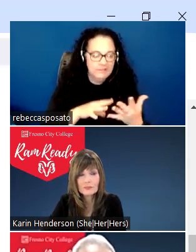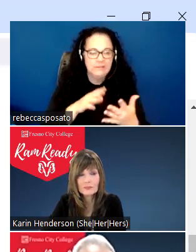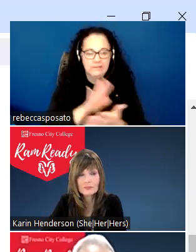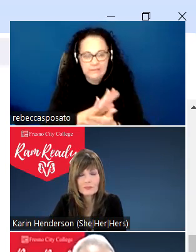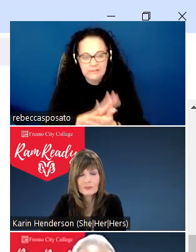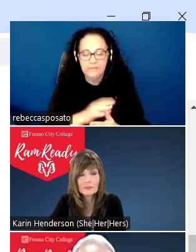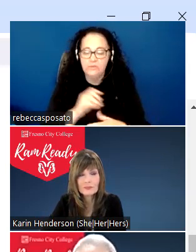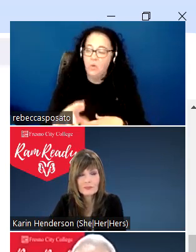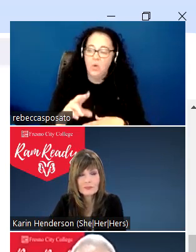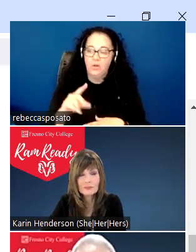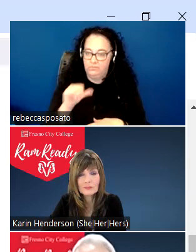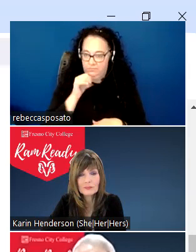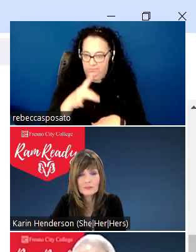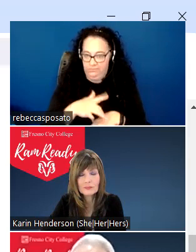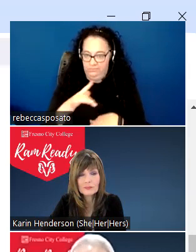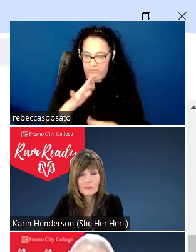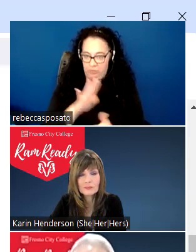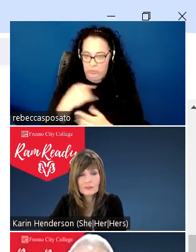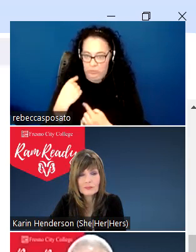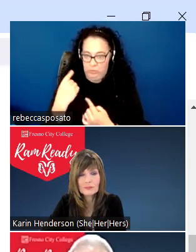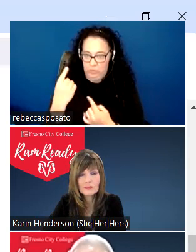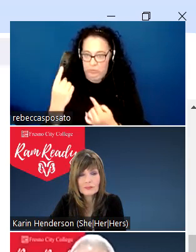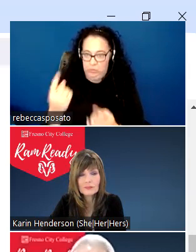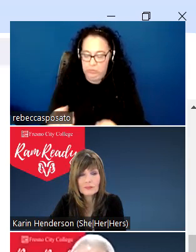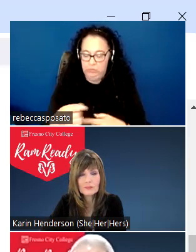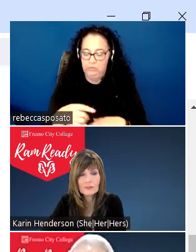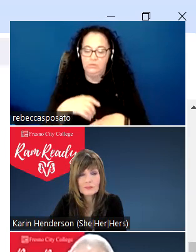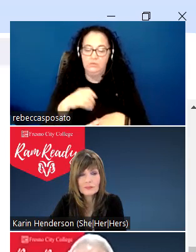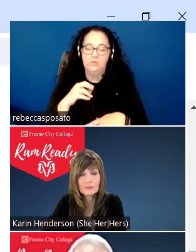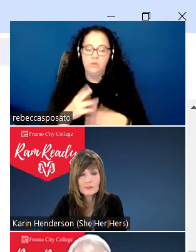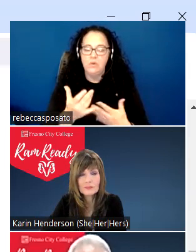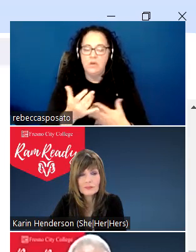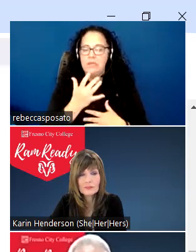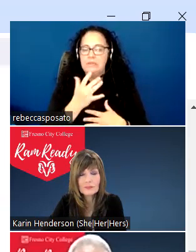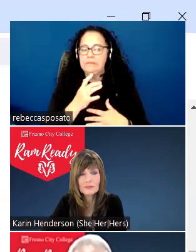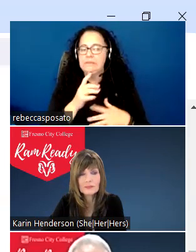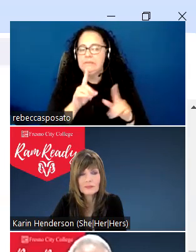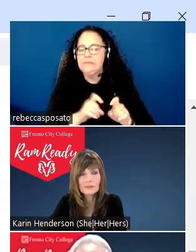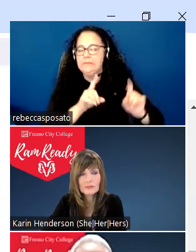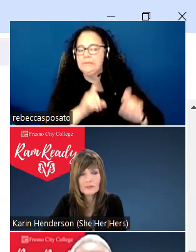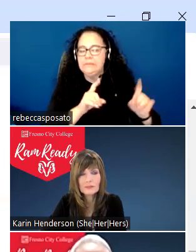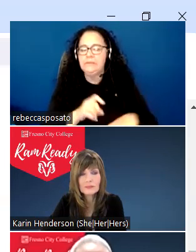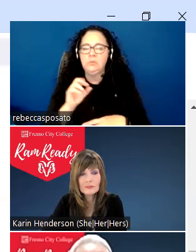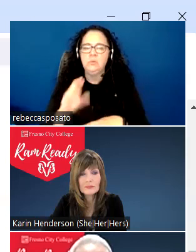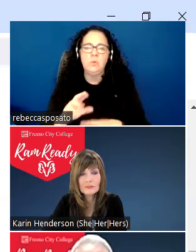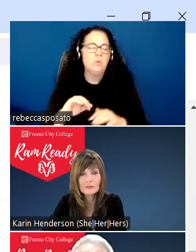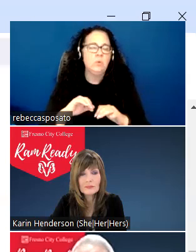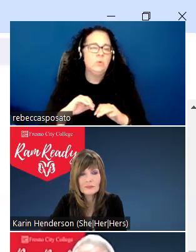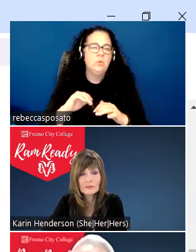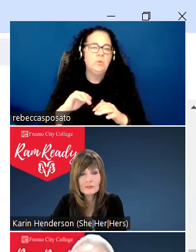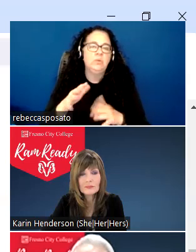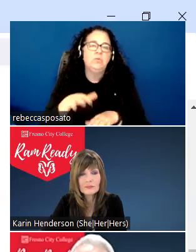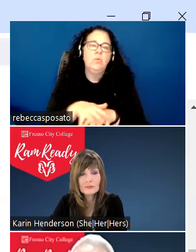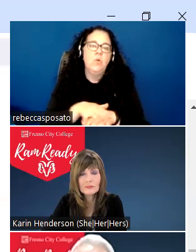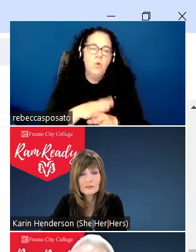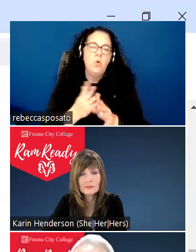and they want to get their feet wet and about getting back into school. And sometimes they start